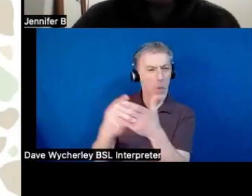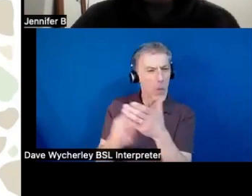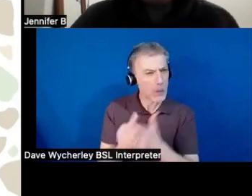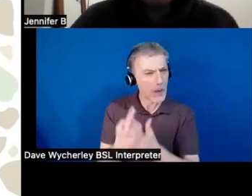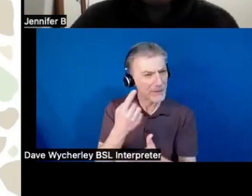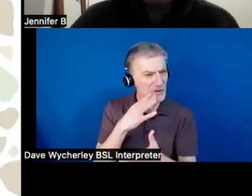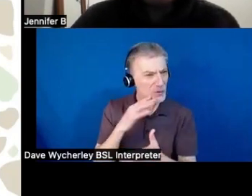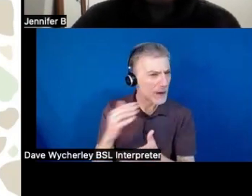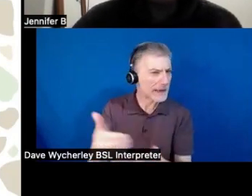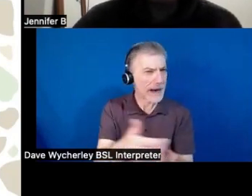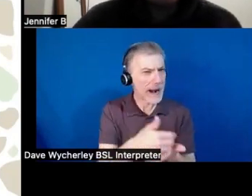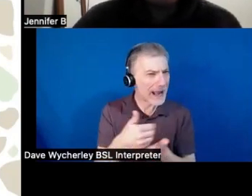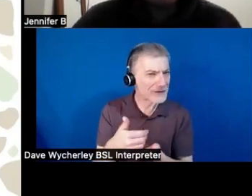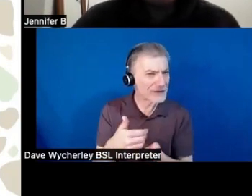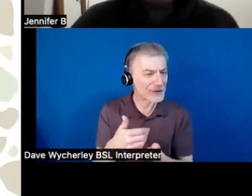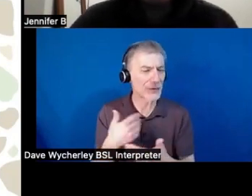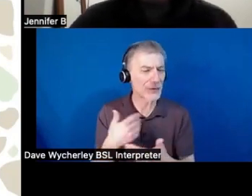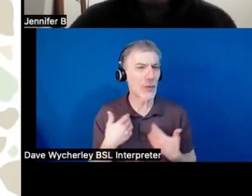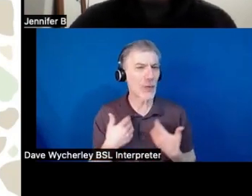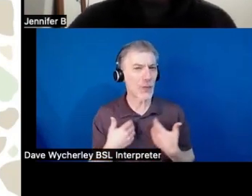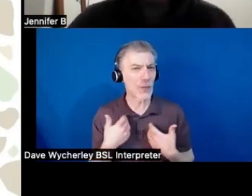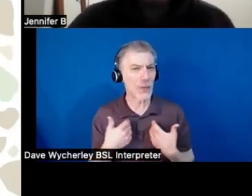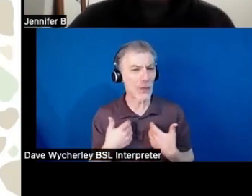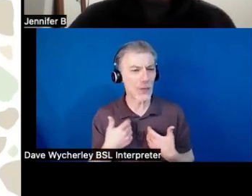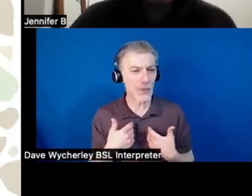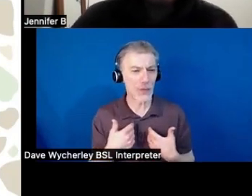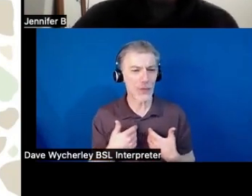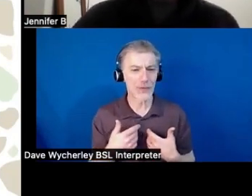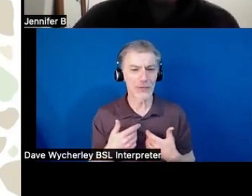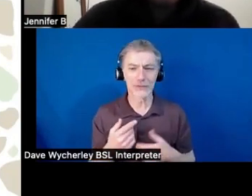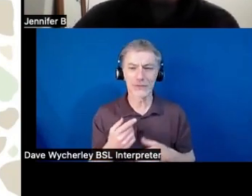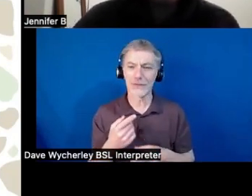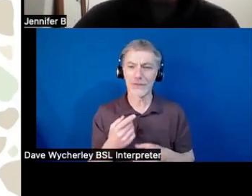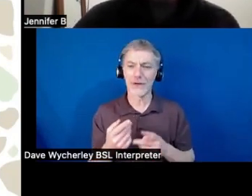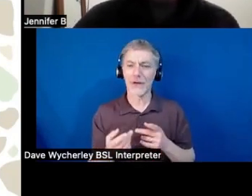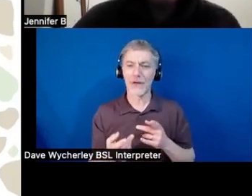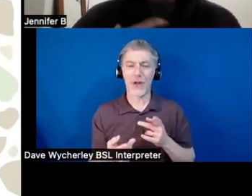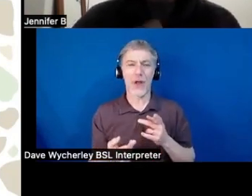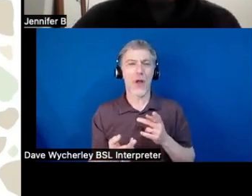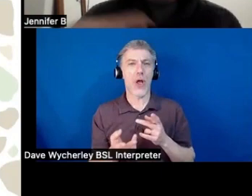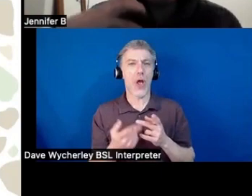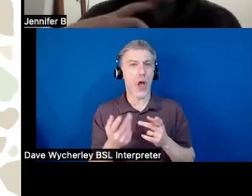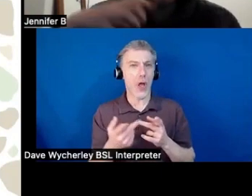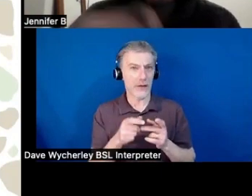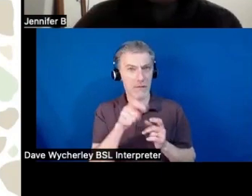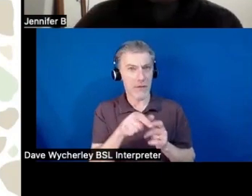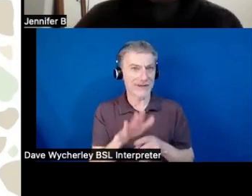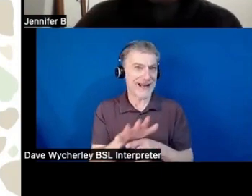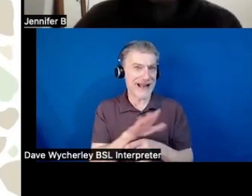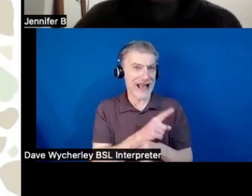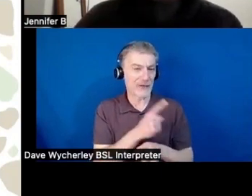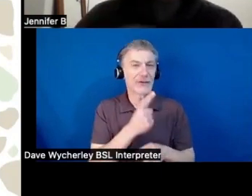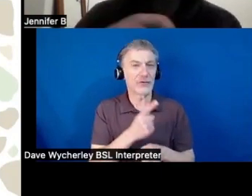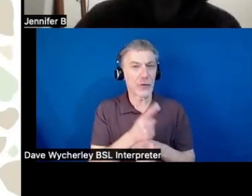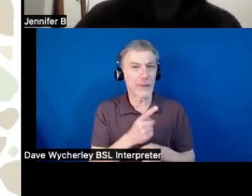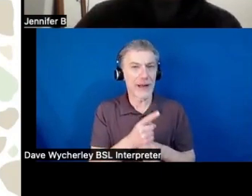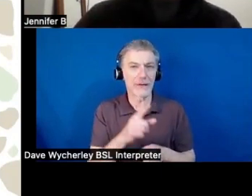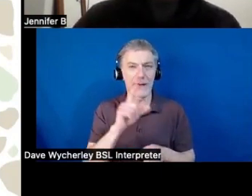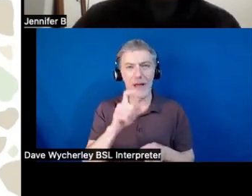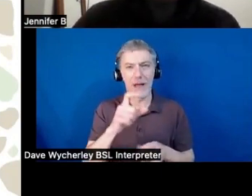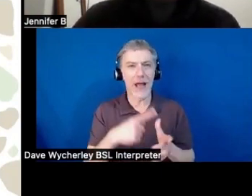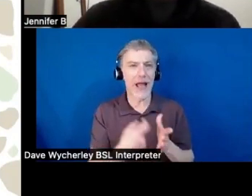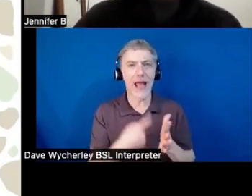we spoke about last week of Leah Lakshmi Piatsana Samaransina's care webs, what that connectivity does as a